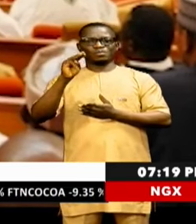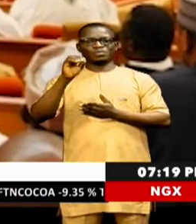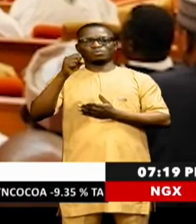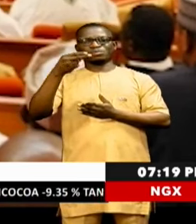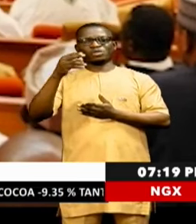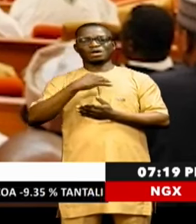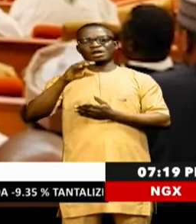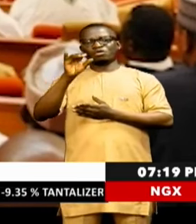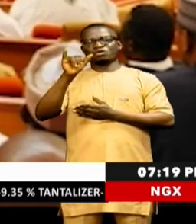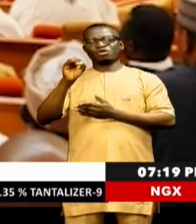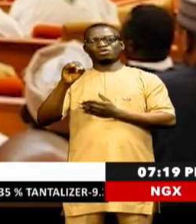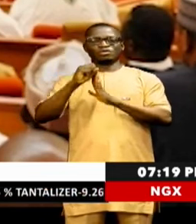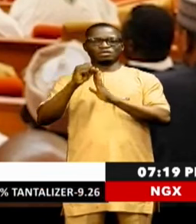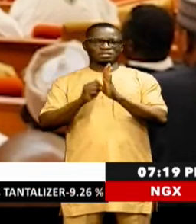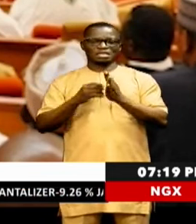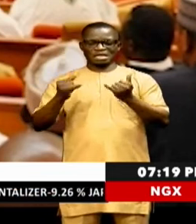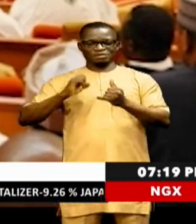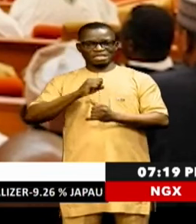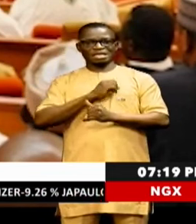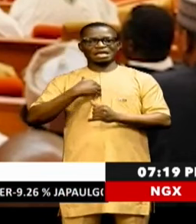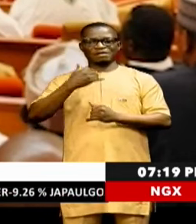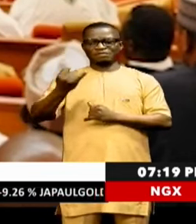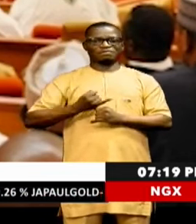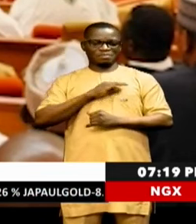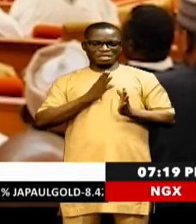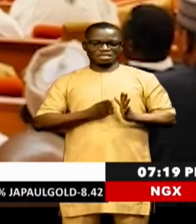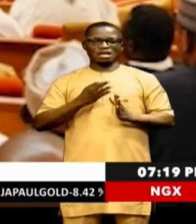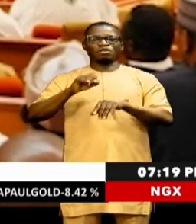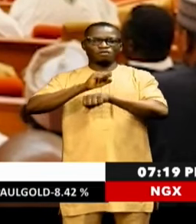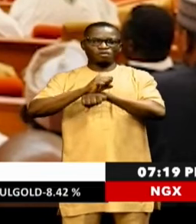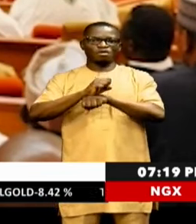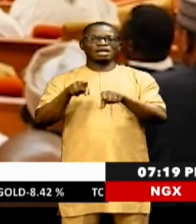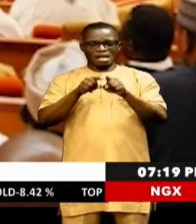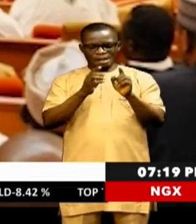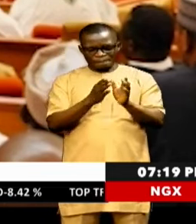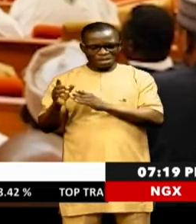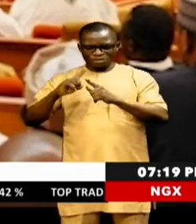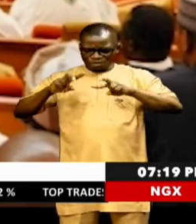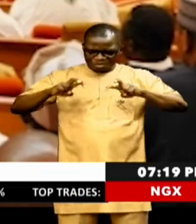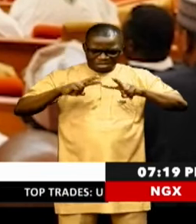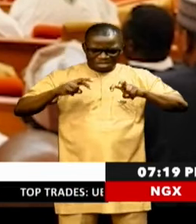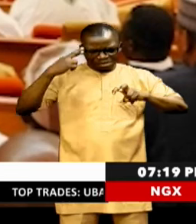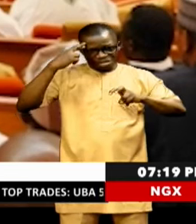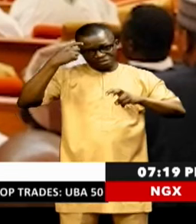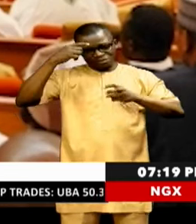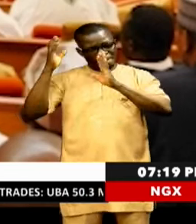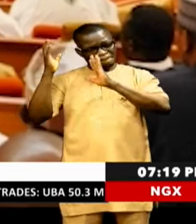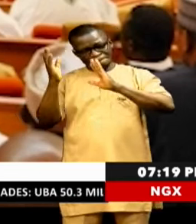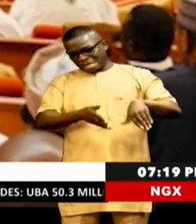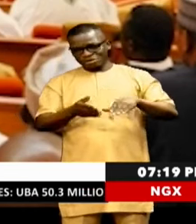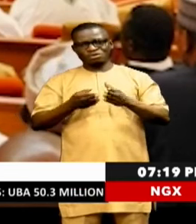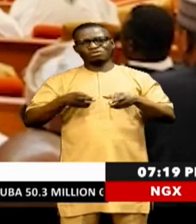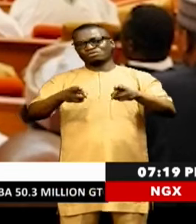Senate has in the meantime invited the Minister of Works as it plans to investigate the reasons for the abandoned